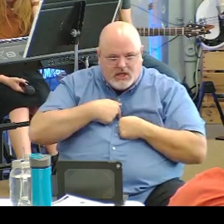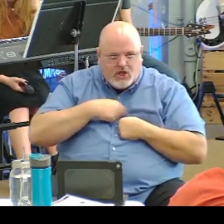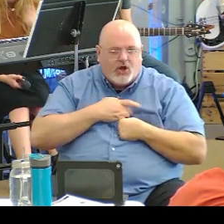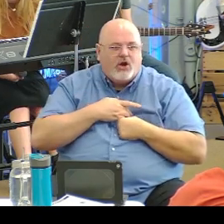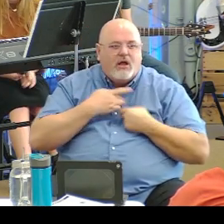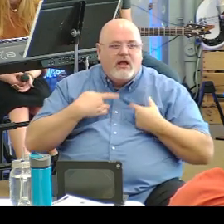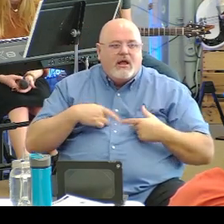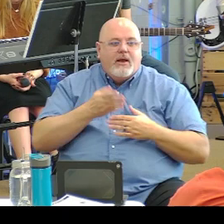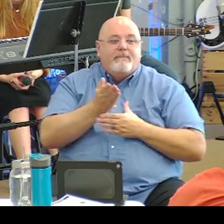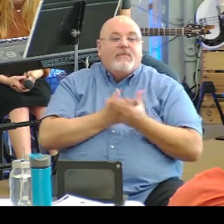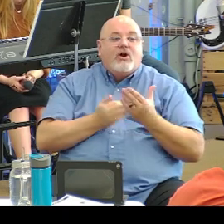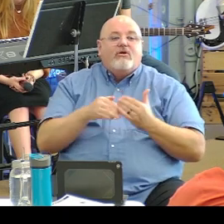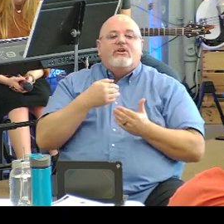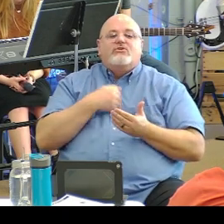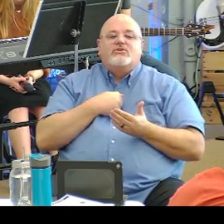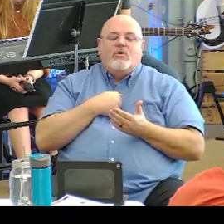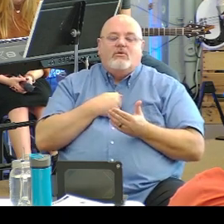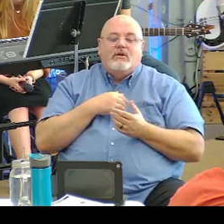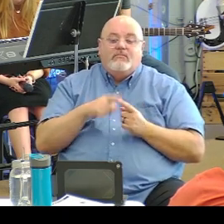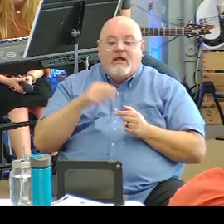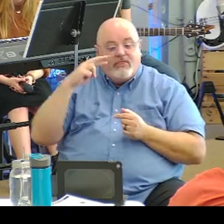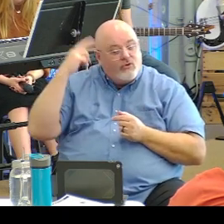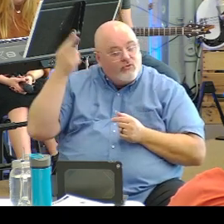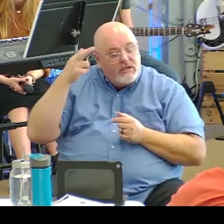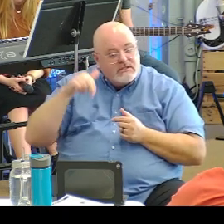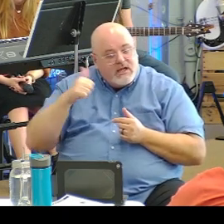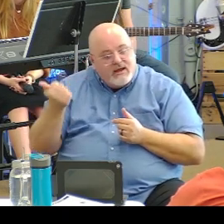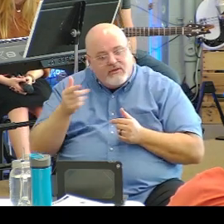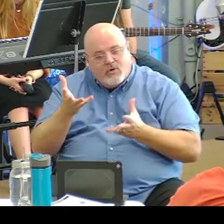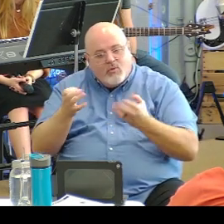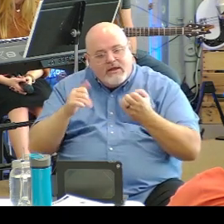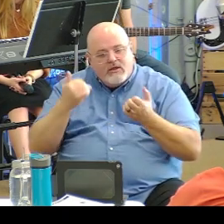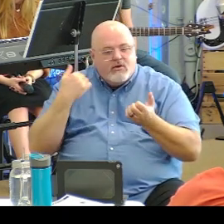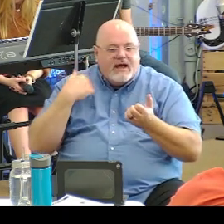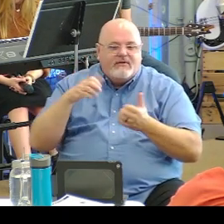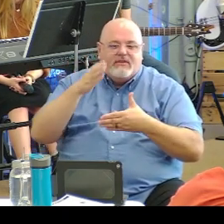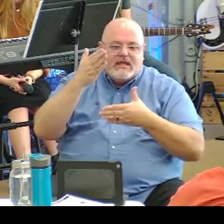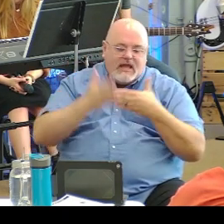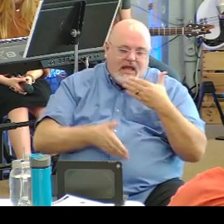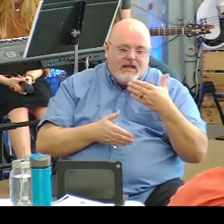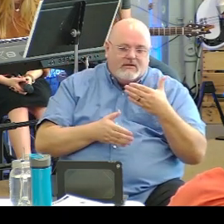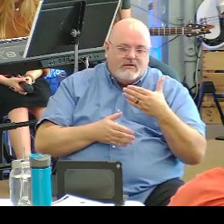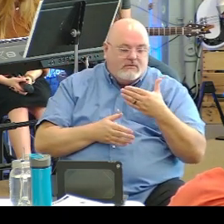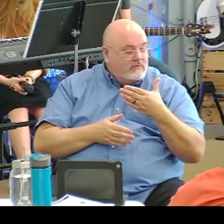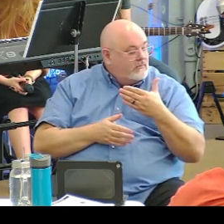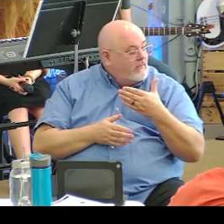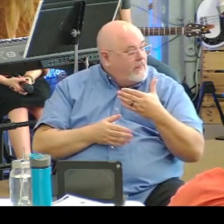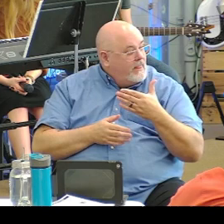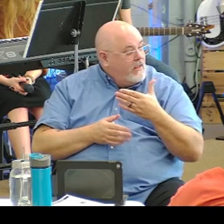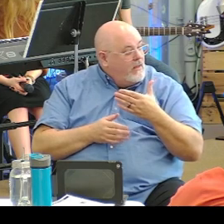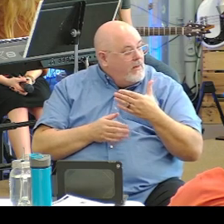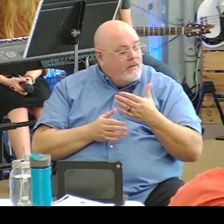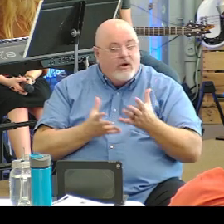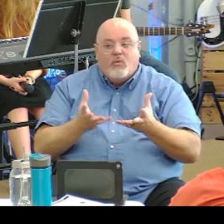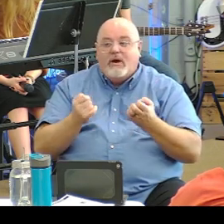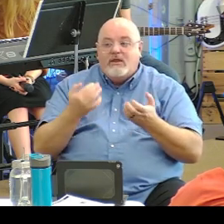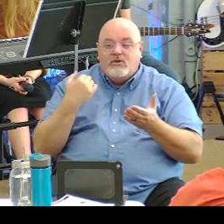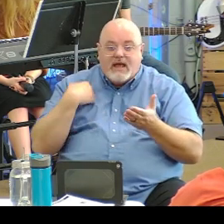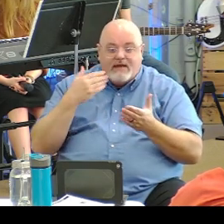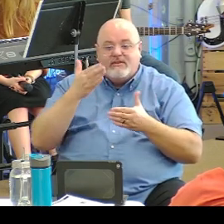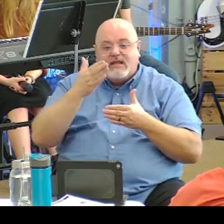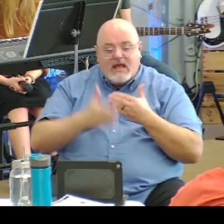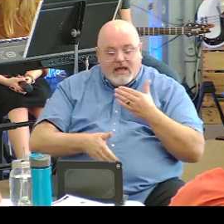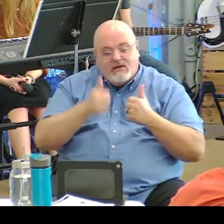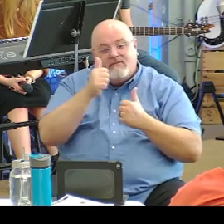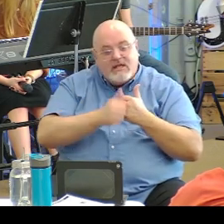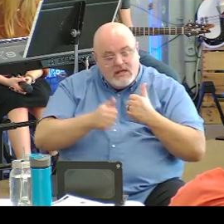becomes part of your soul. But the other reason is because what we want you to have is at the end, I'm just going to steal one of Brian's pieces of paper. What we want you to have at the end of each